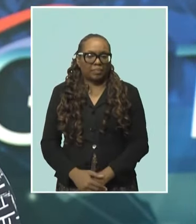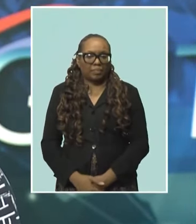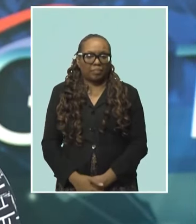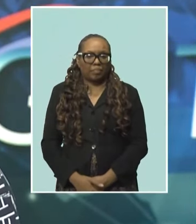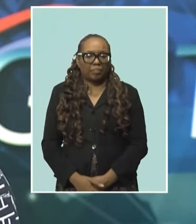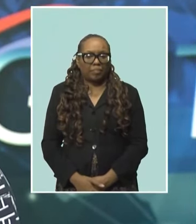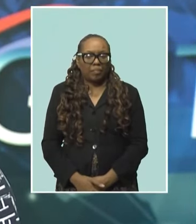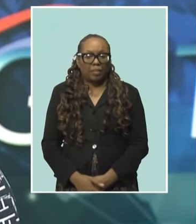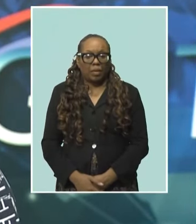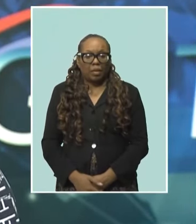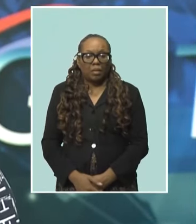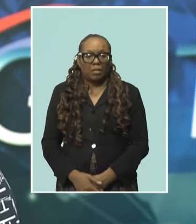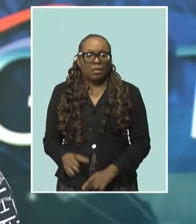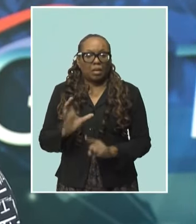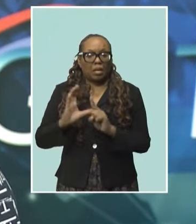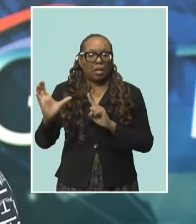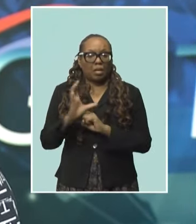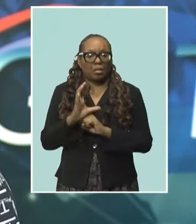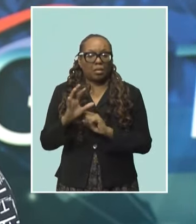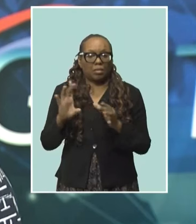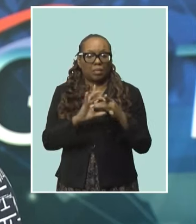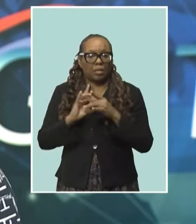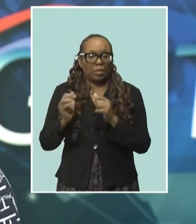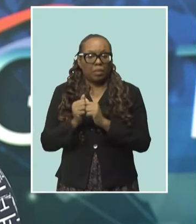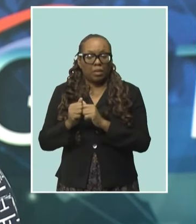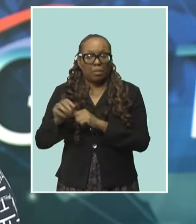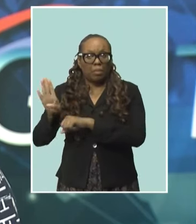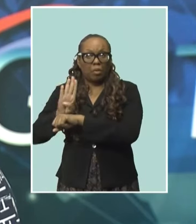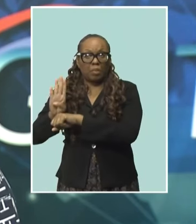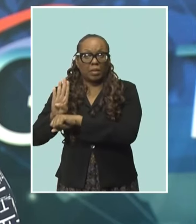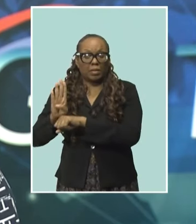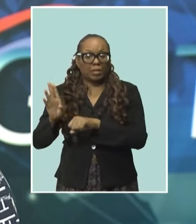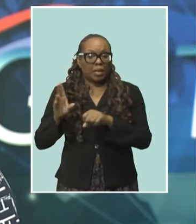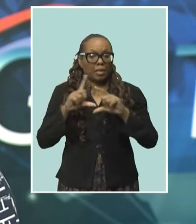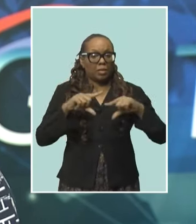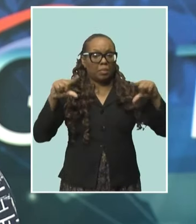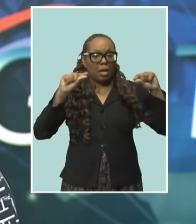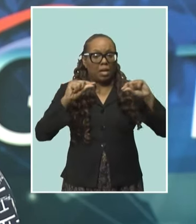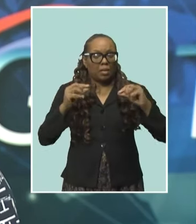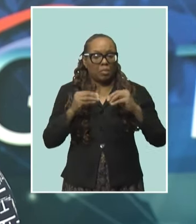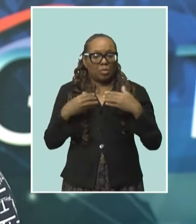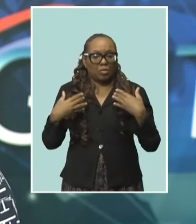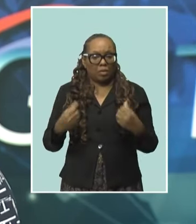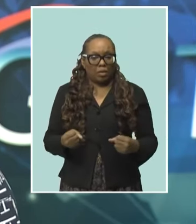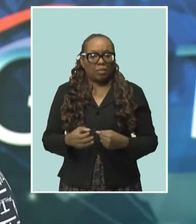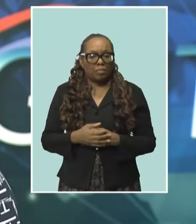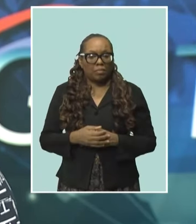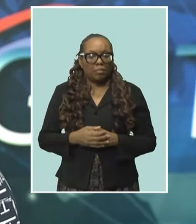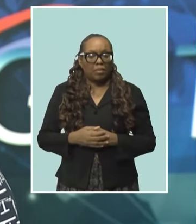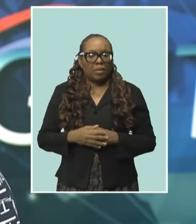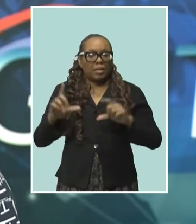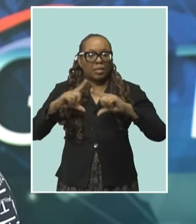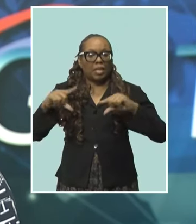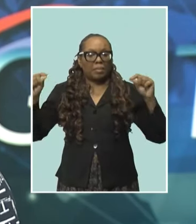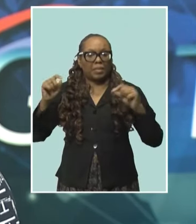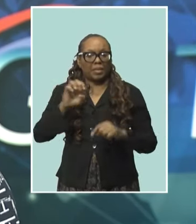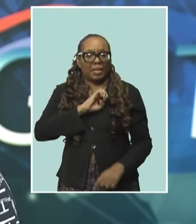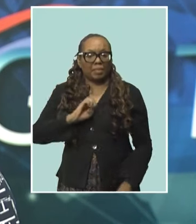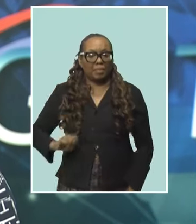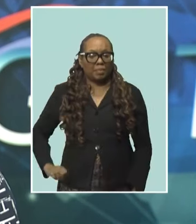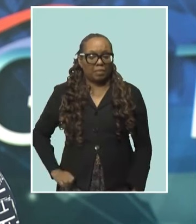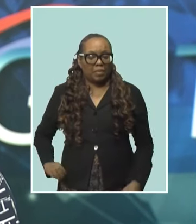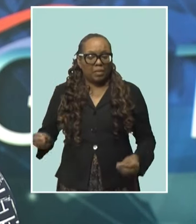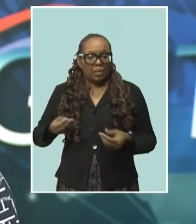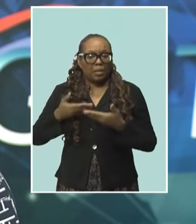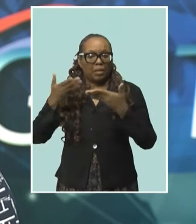Cultural relations between Barbados and Japan have strengthened. It comes with a donation of 106 books from the Japanese Embassy on